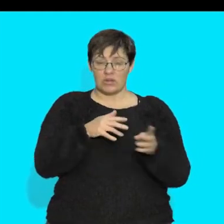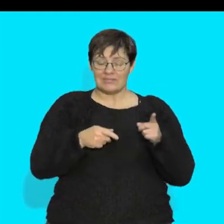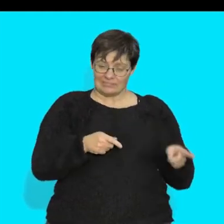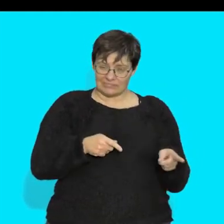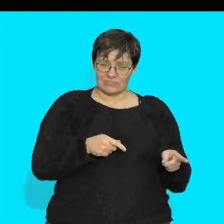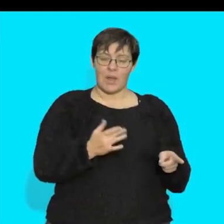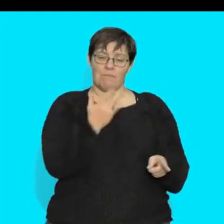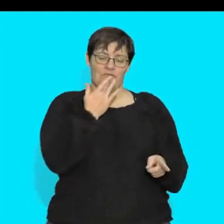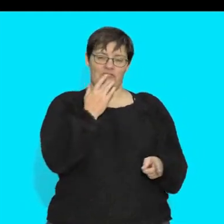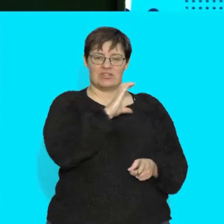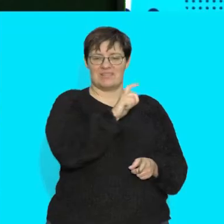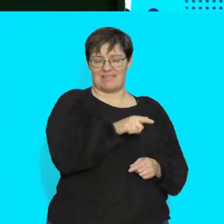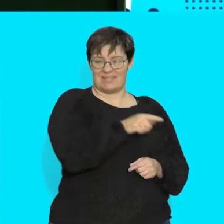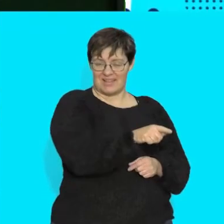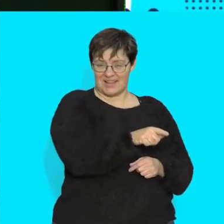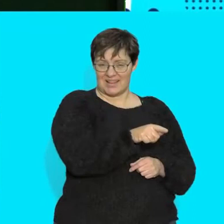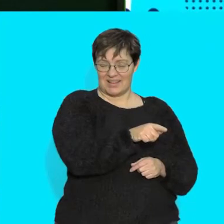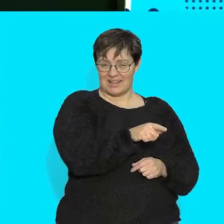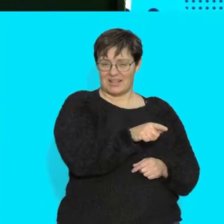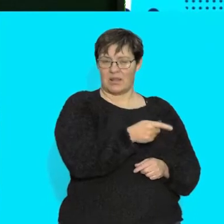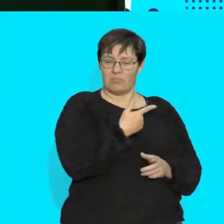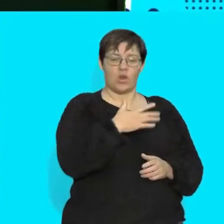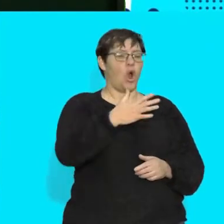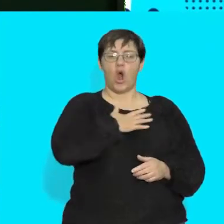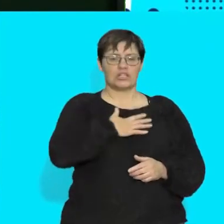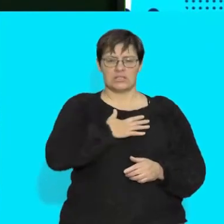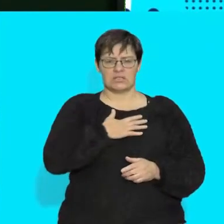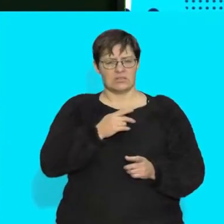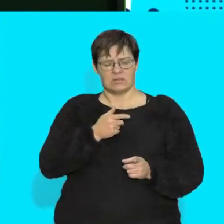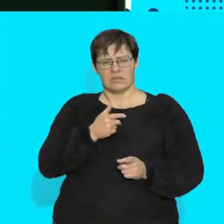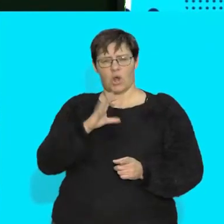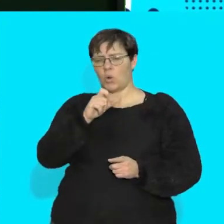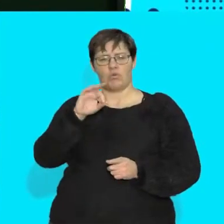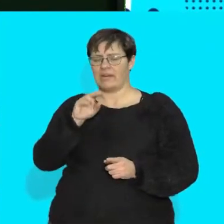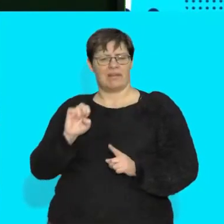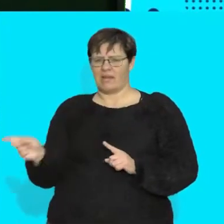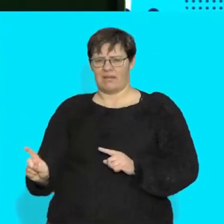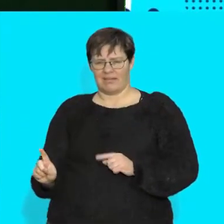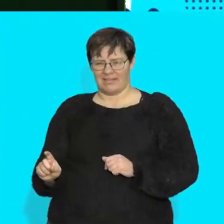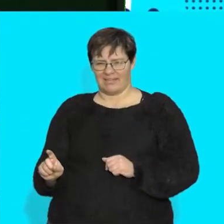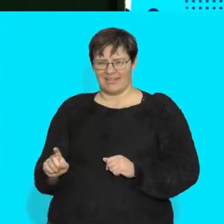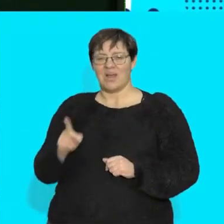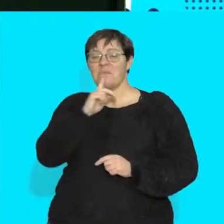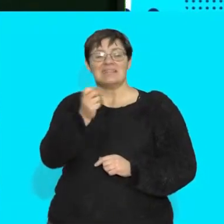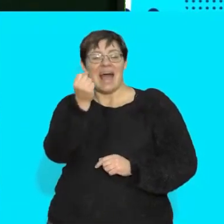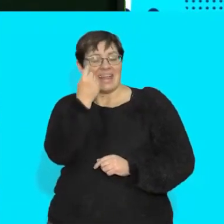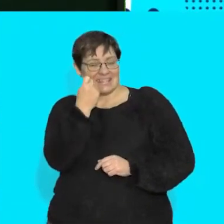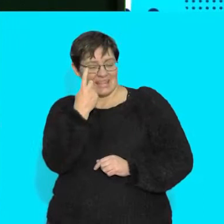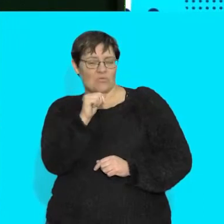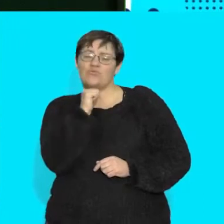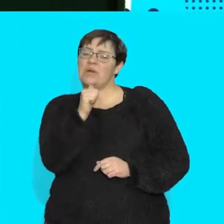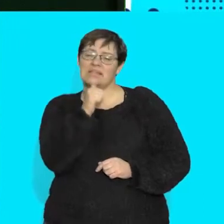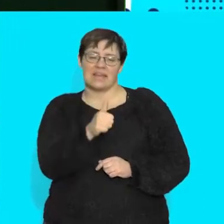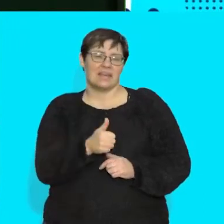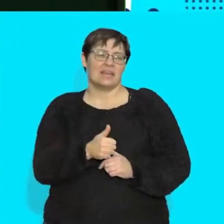is going to be preferred. Okay? We're not going to make oxygen instead of chlorine. And you have to understand that.